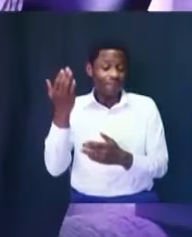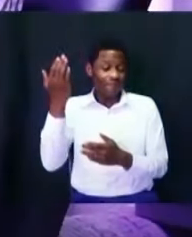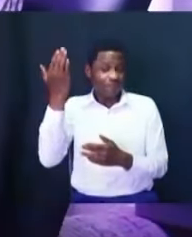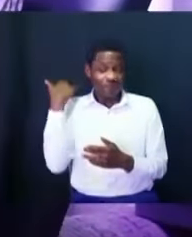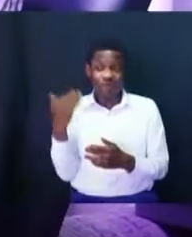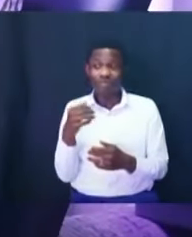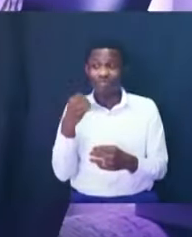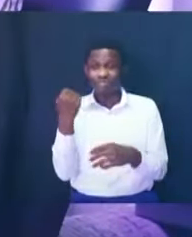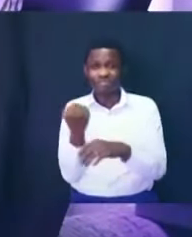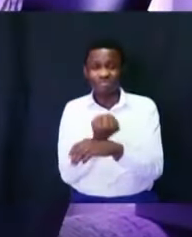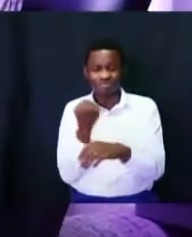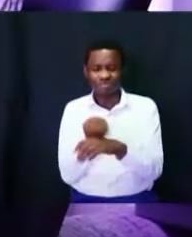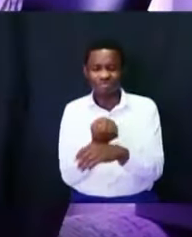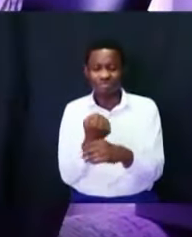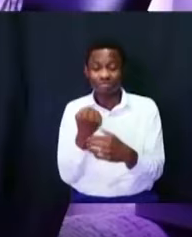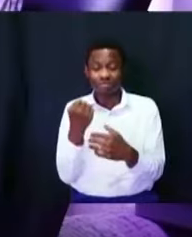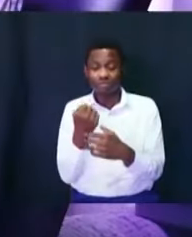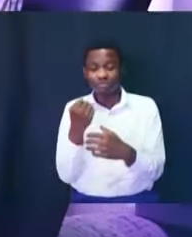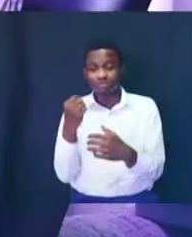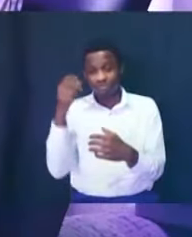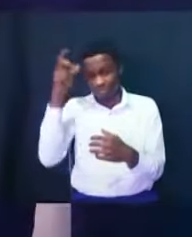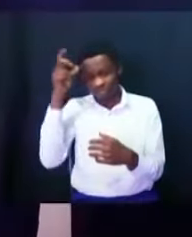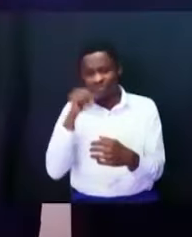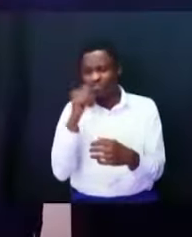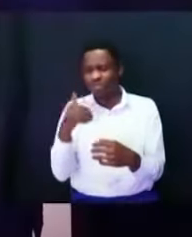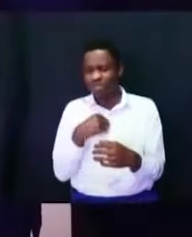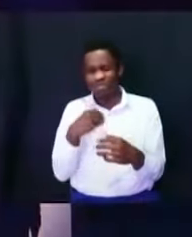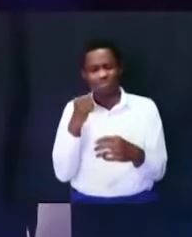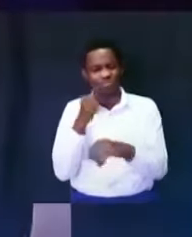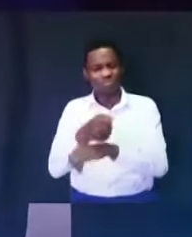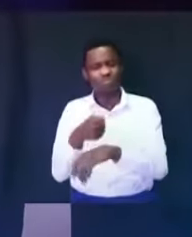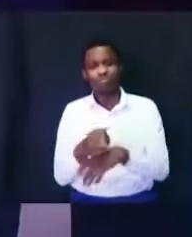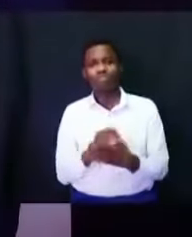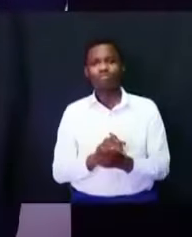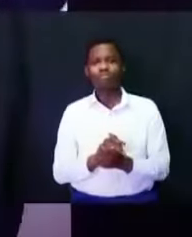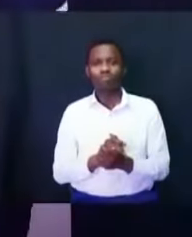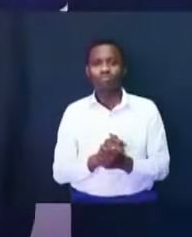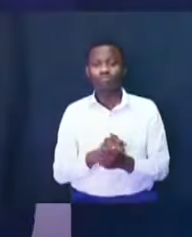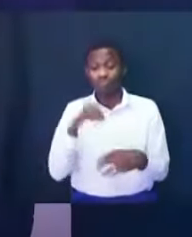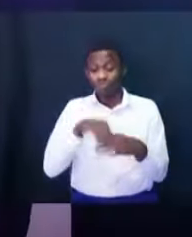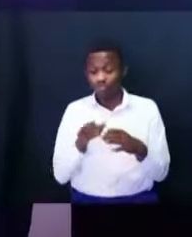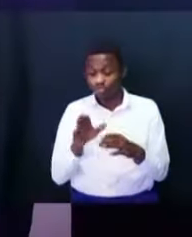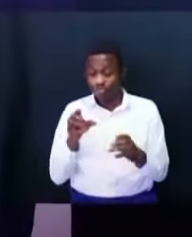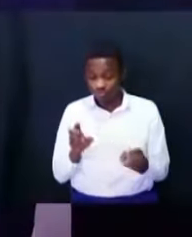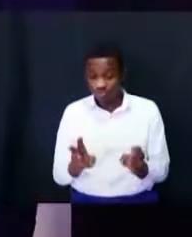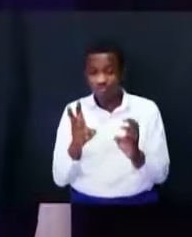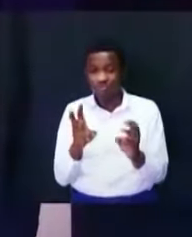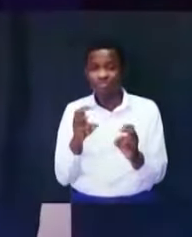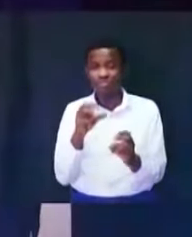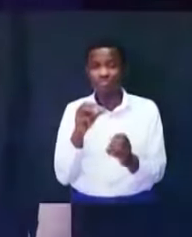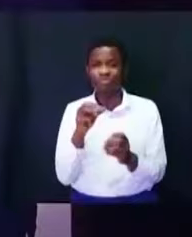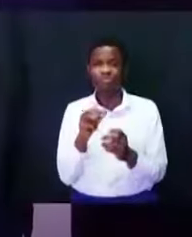in his you were blameless in your ways from the day you